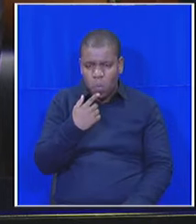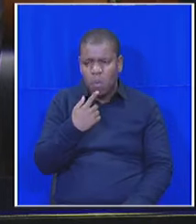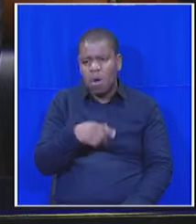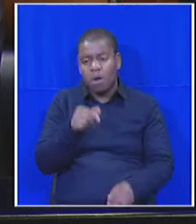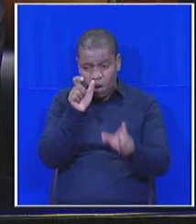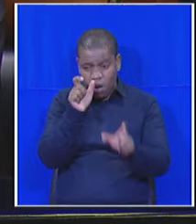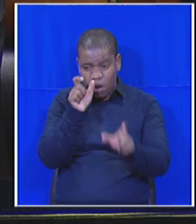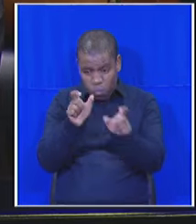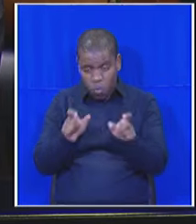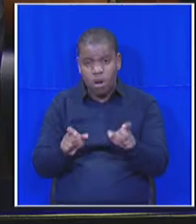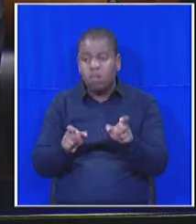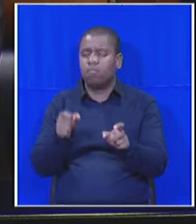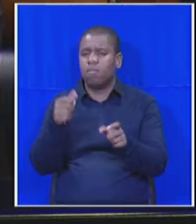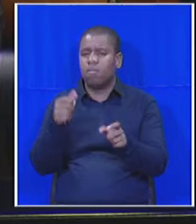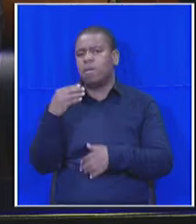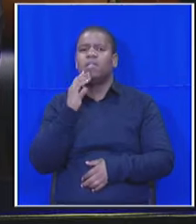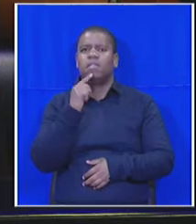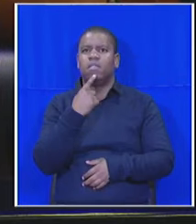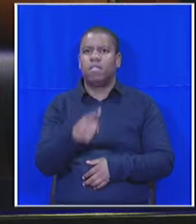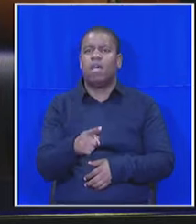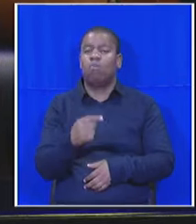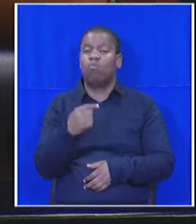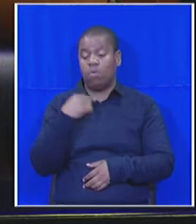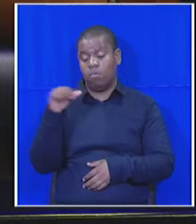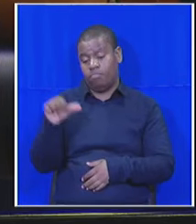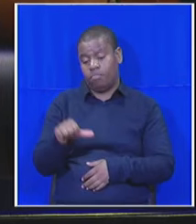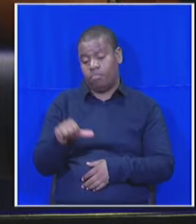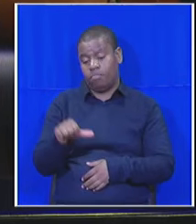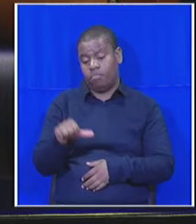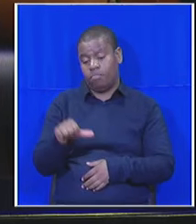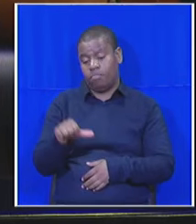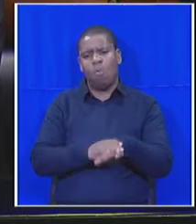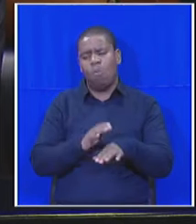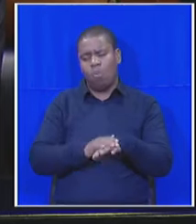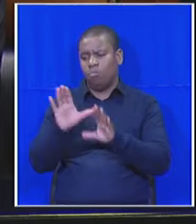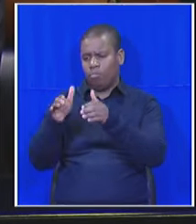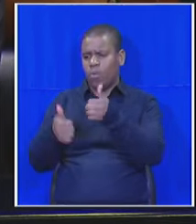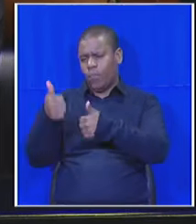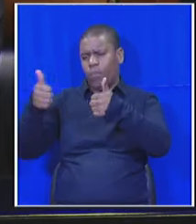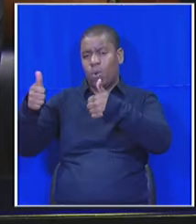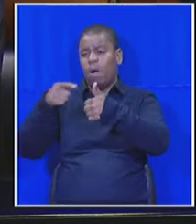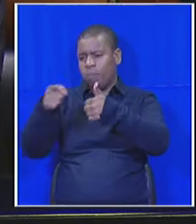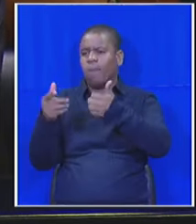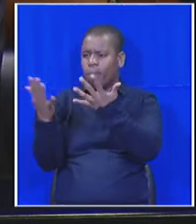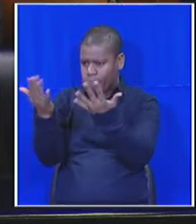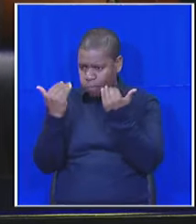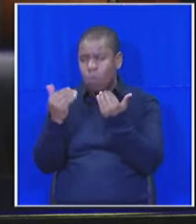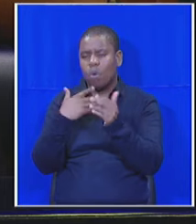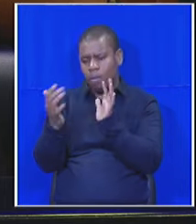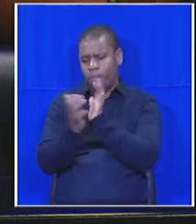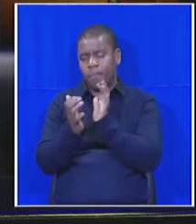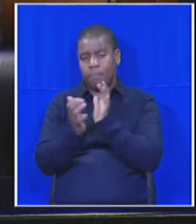unparliamentary words. And we will return to the House and engage the chief whips of all political parties to